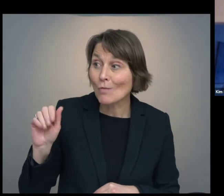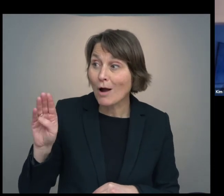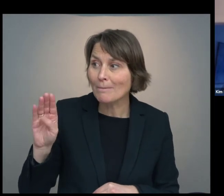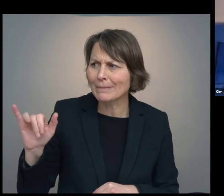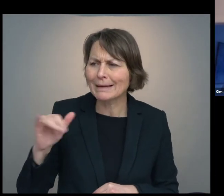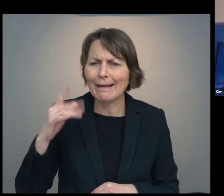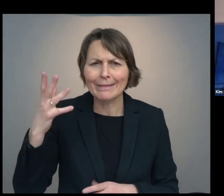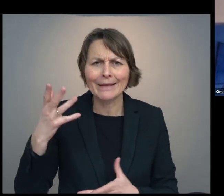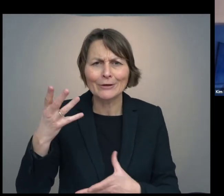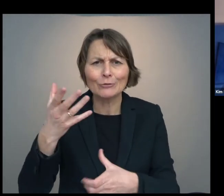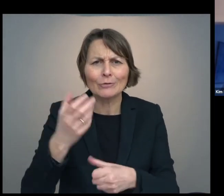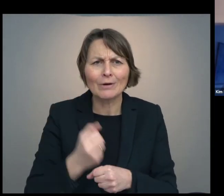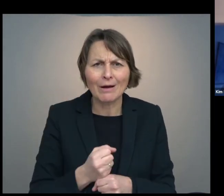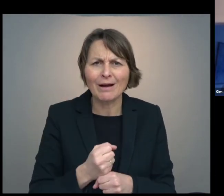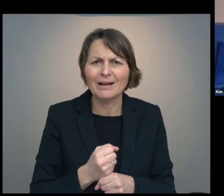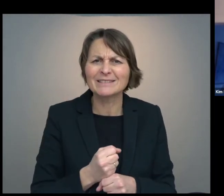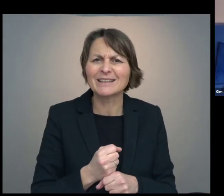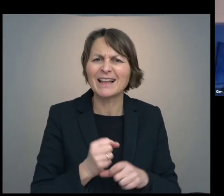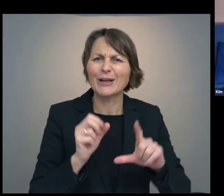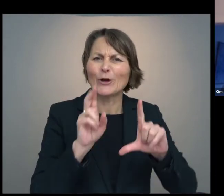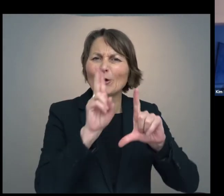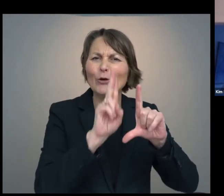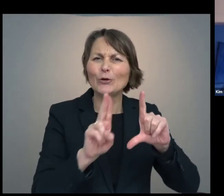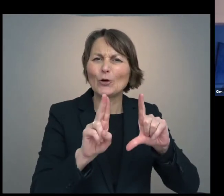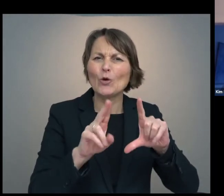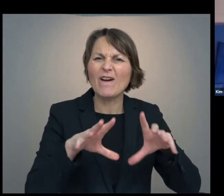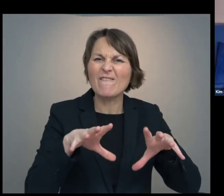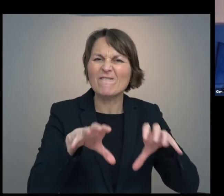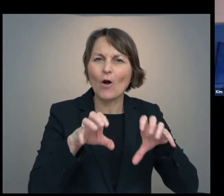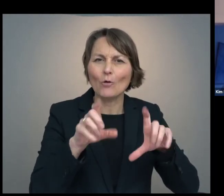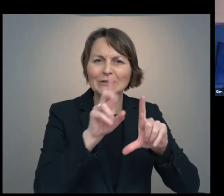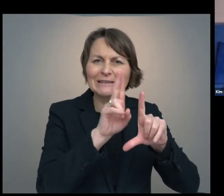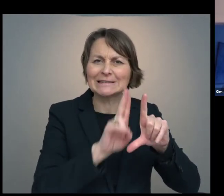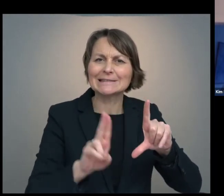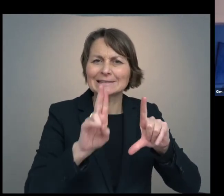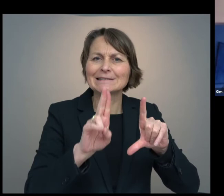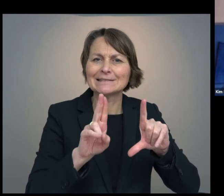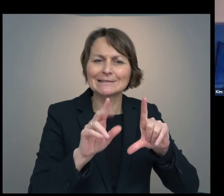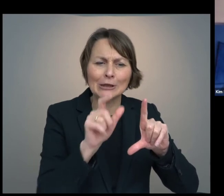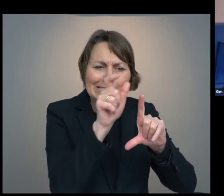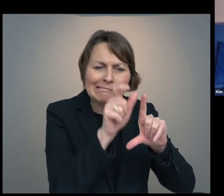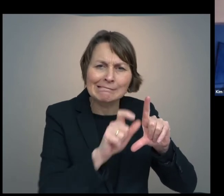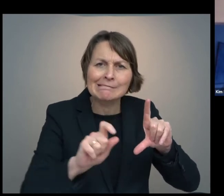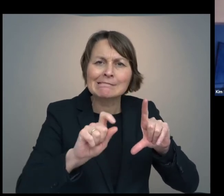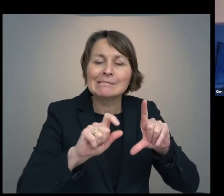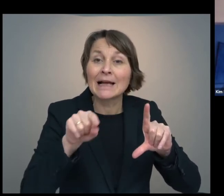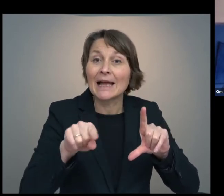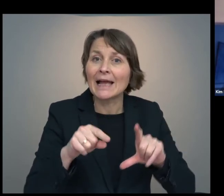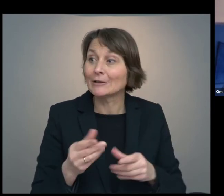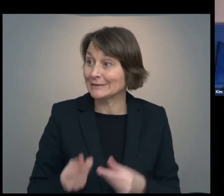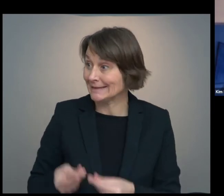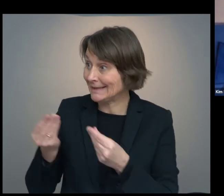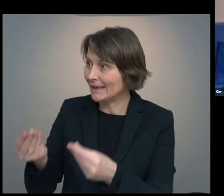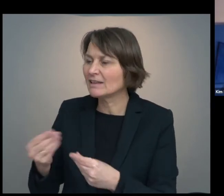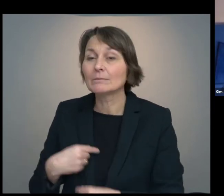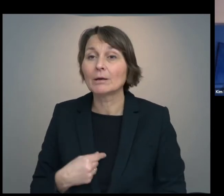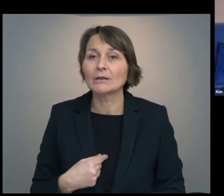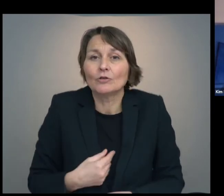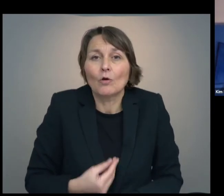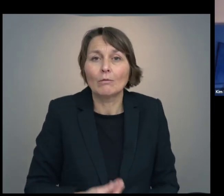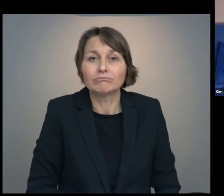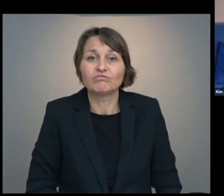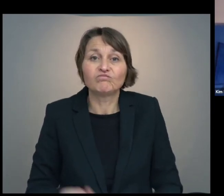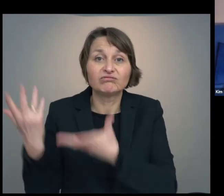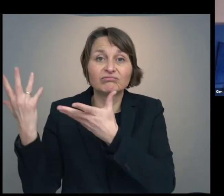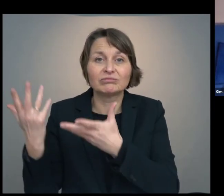I do think, Ravi, that you got a frozen U at some point at a coat garden and you didn't look after it